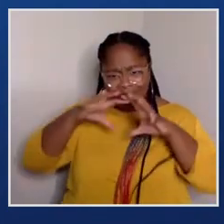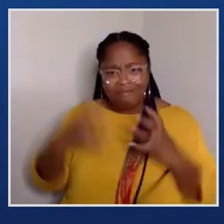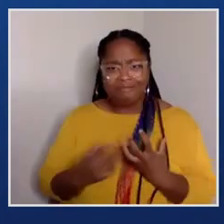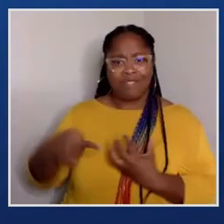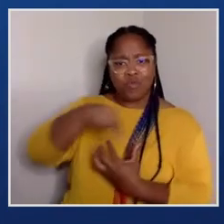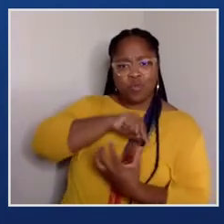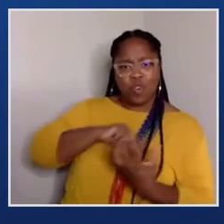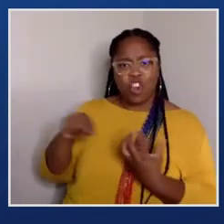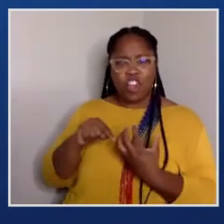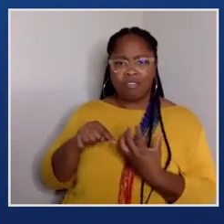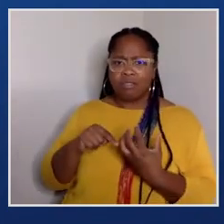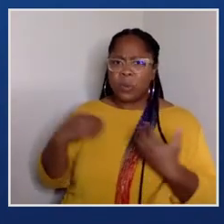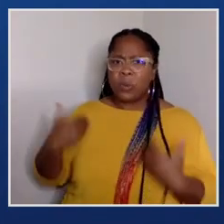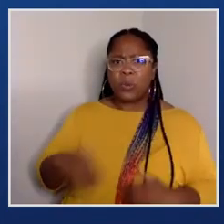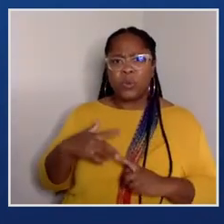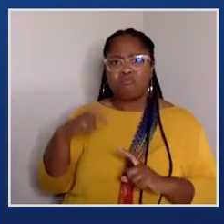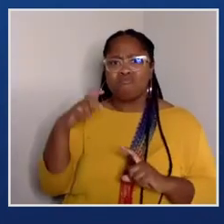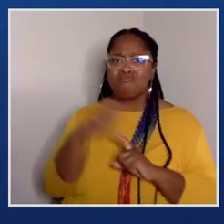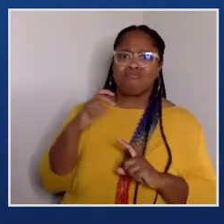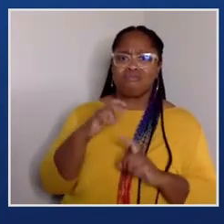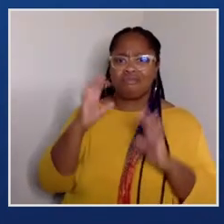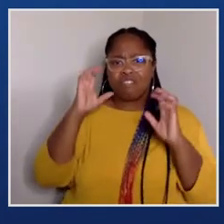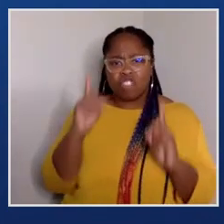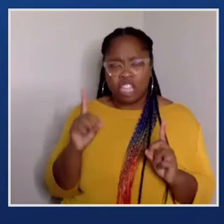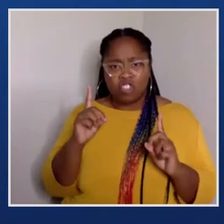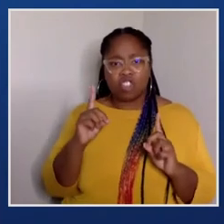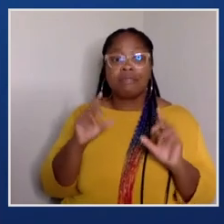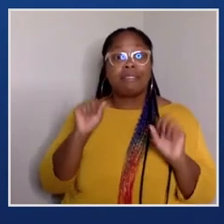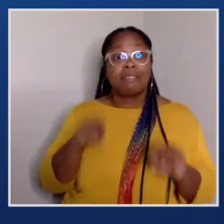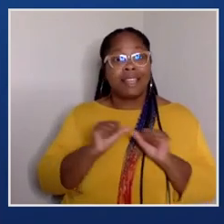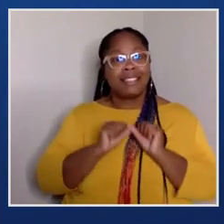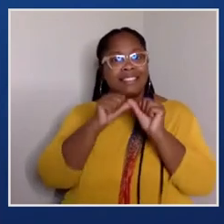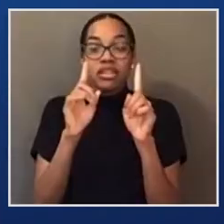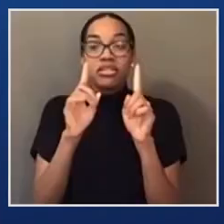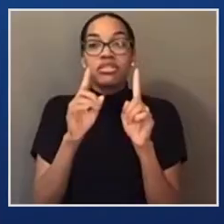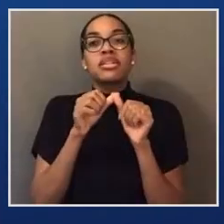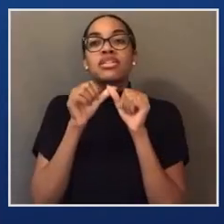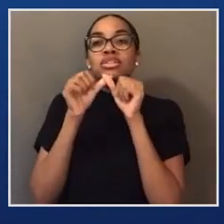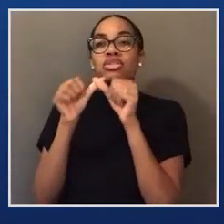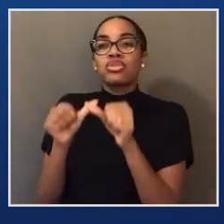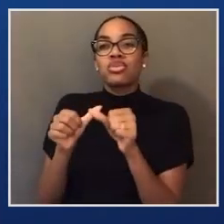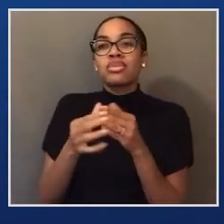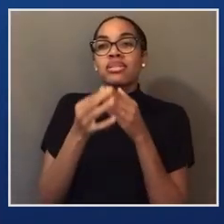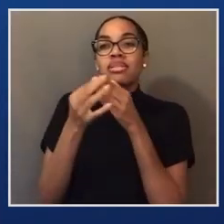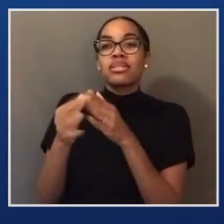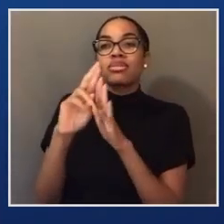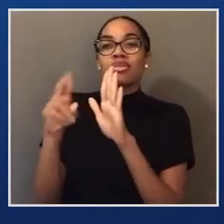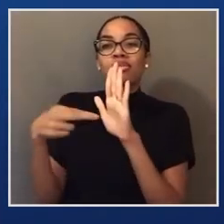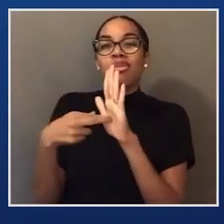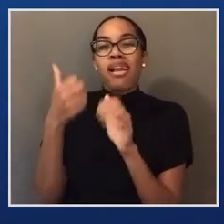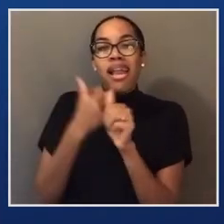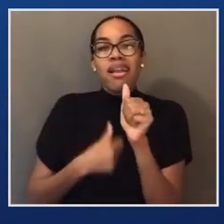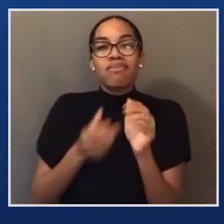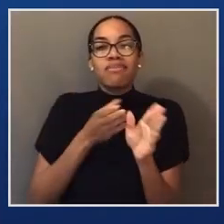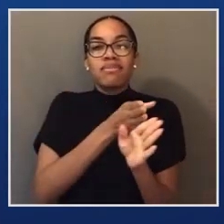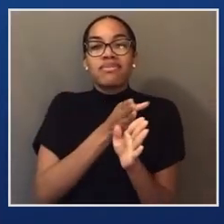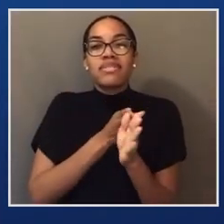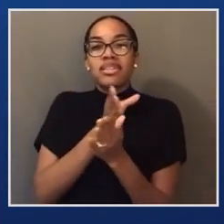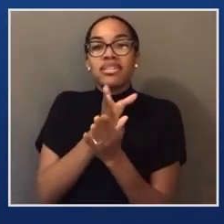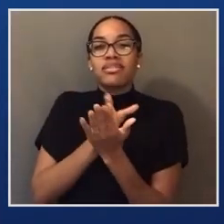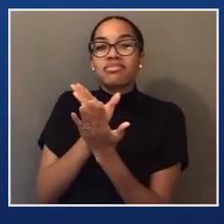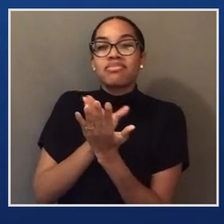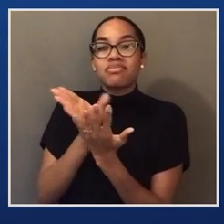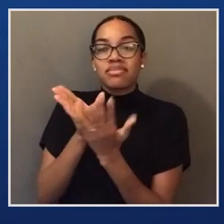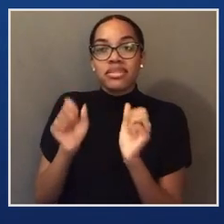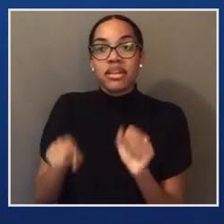get an extraordinary education and continue into roles of leadership in every field. HBCUs